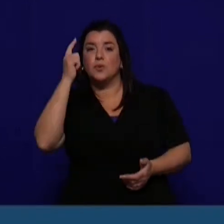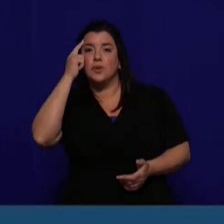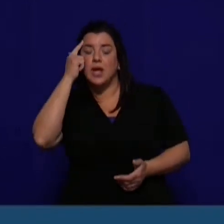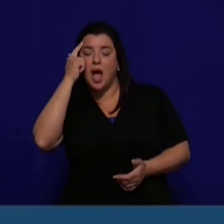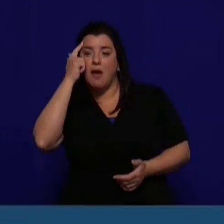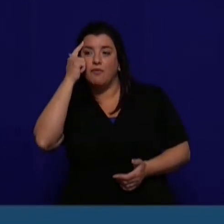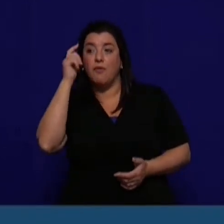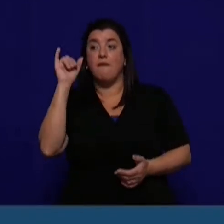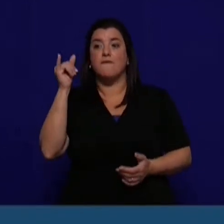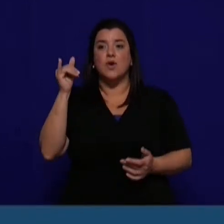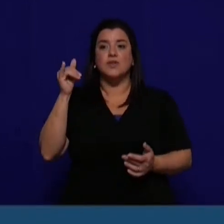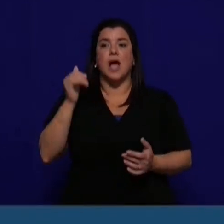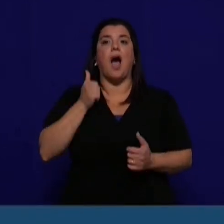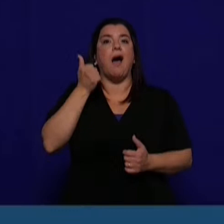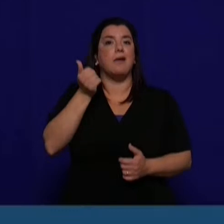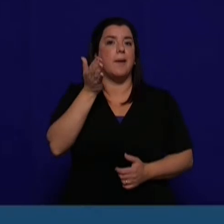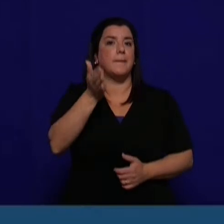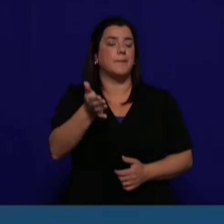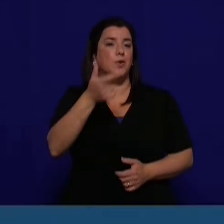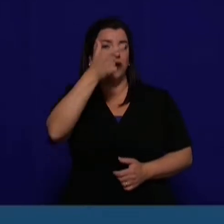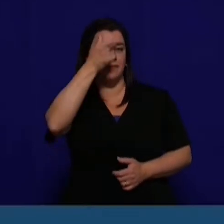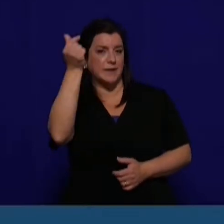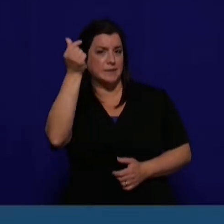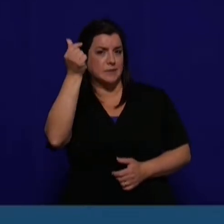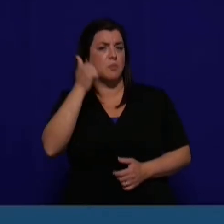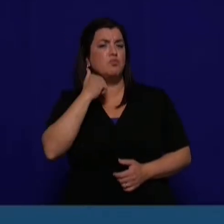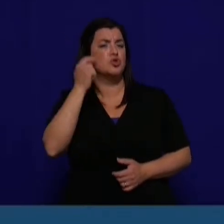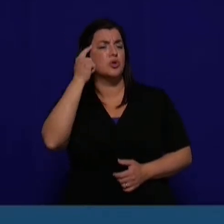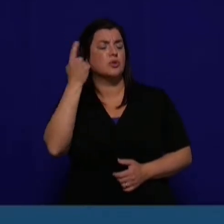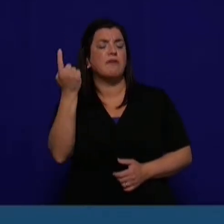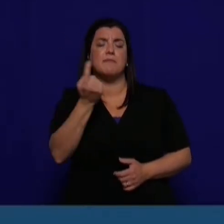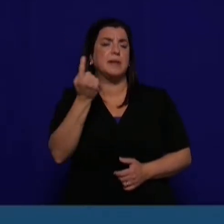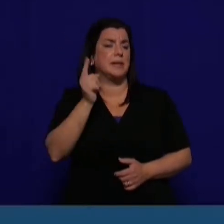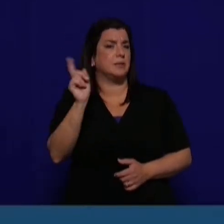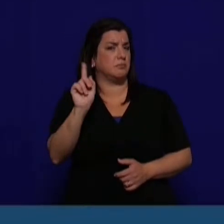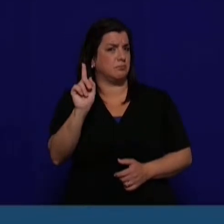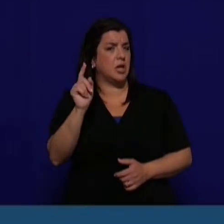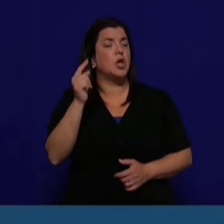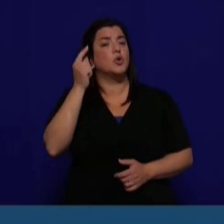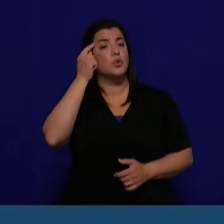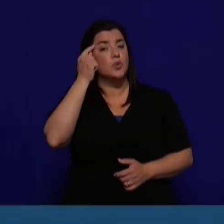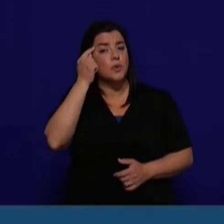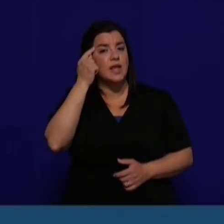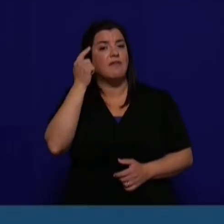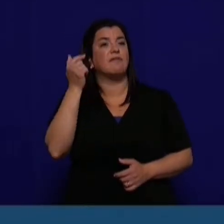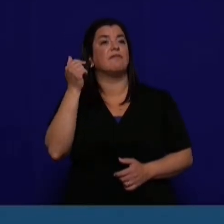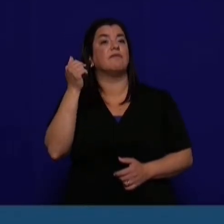kienu f'kuntatt ma' dak il-persuna fil-perjodu li l-persuna jkun infectious.